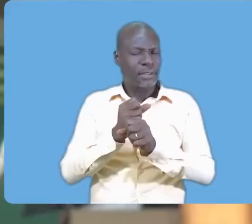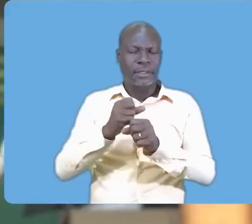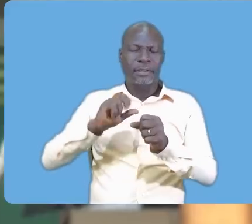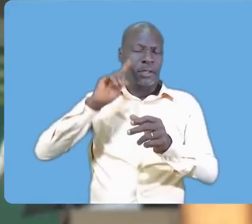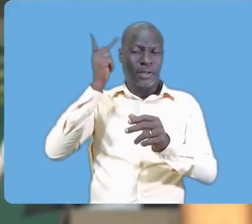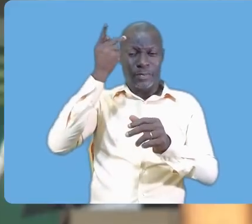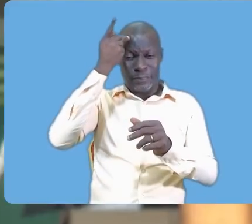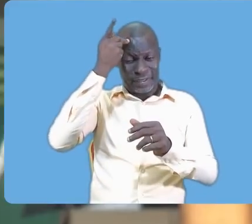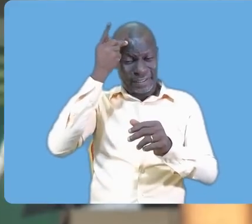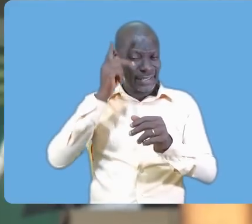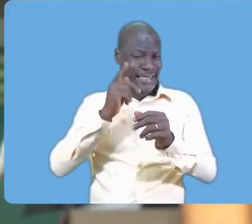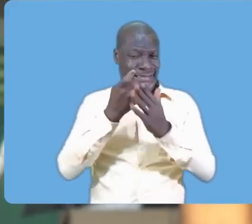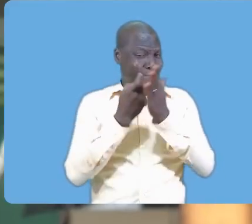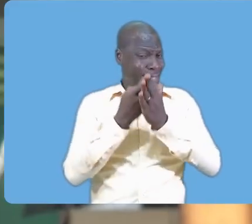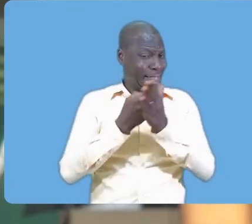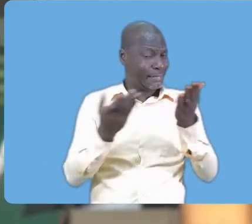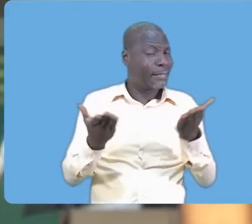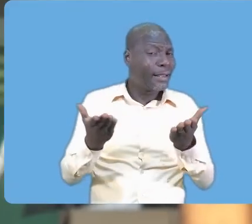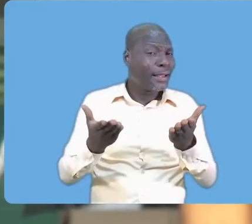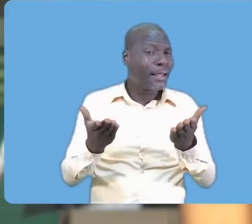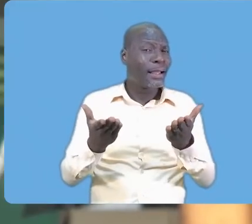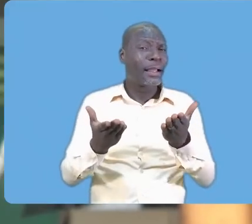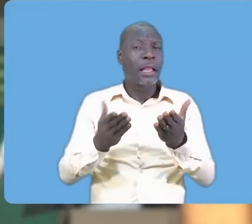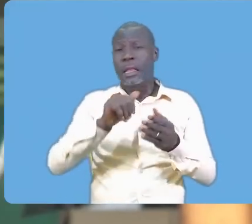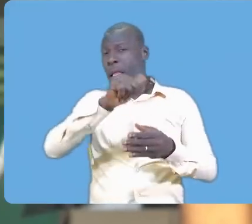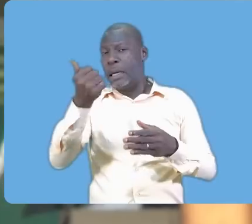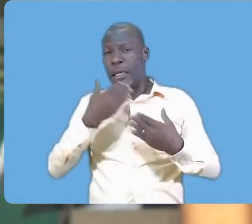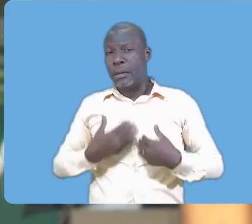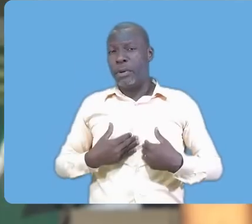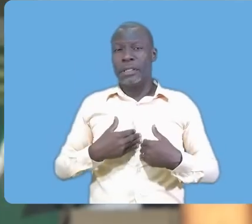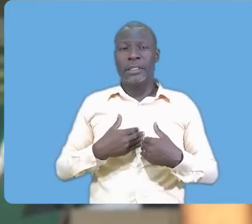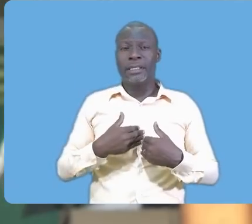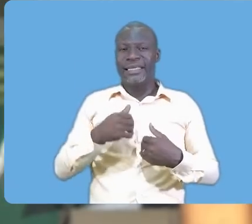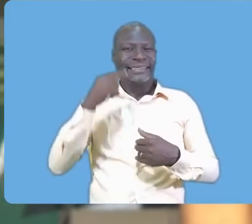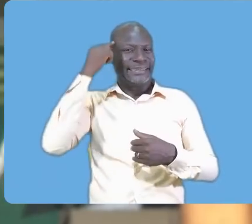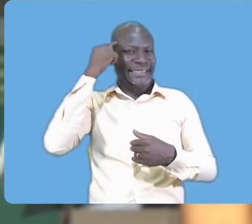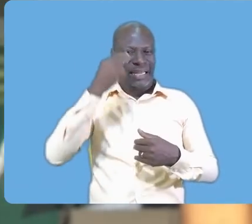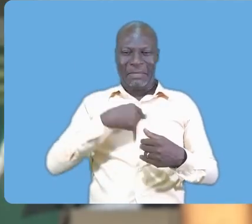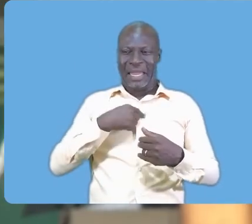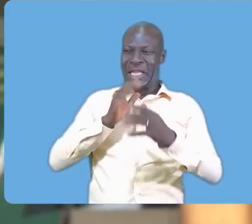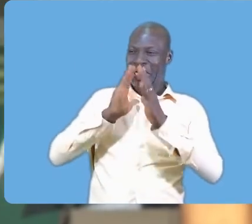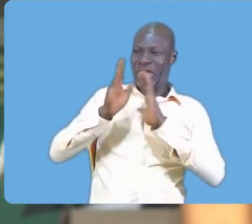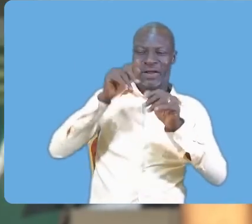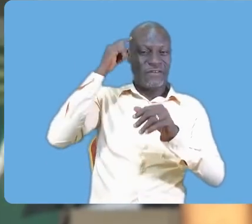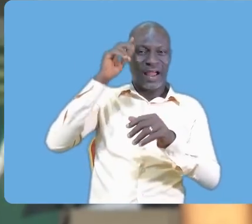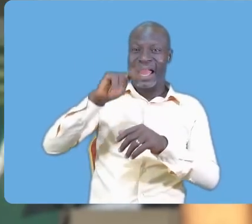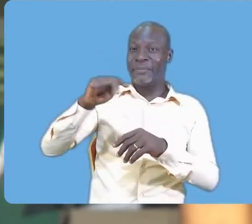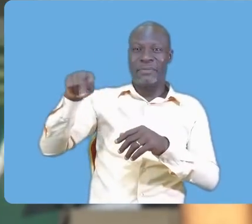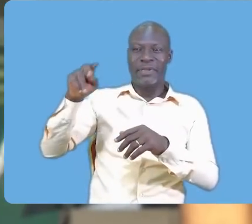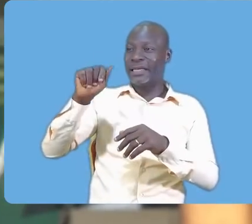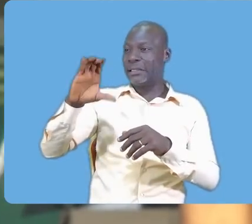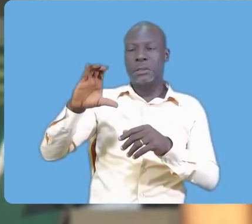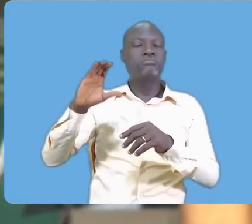political pastors as a preachers no bio enu say obi e wo expert afri mi ho say me mekasa e ma MPP a